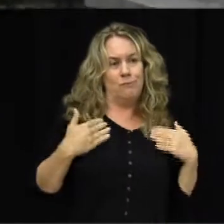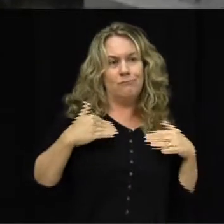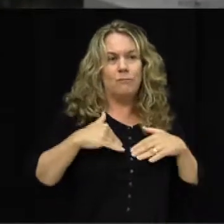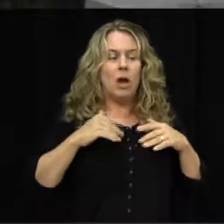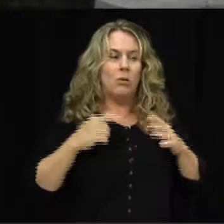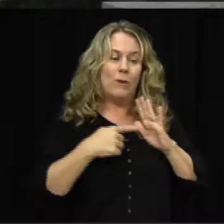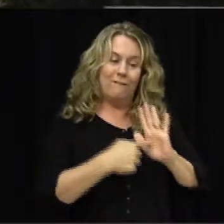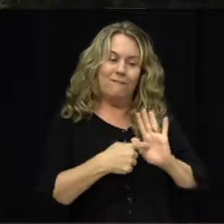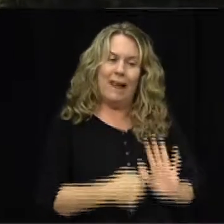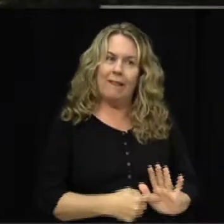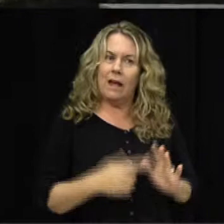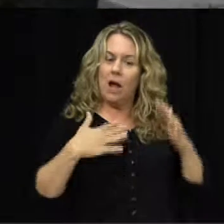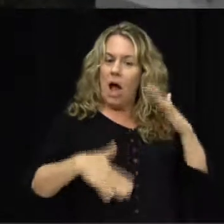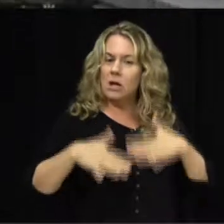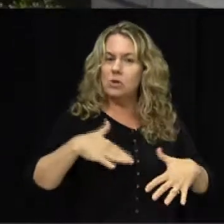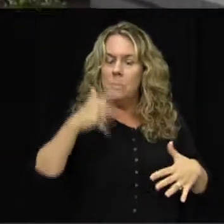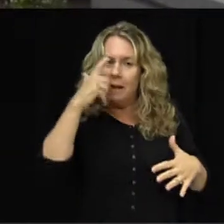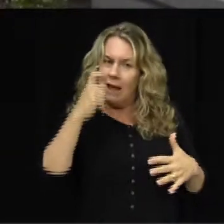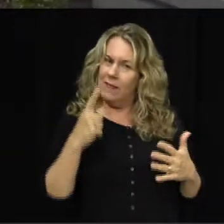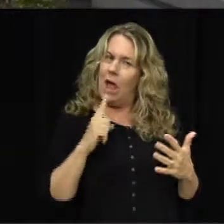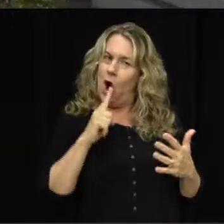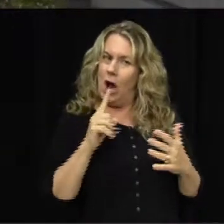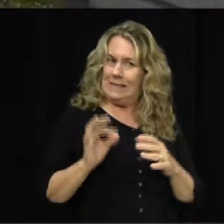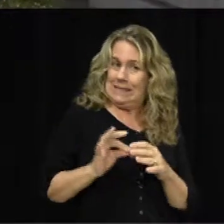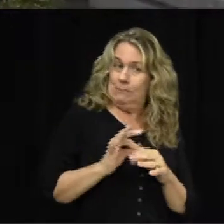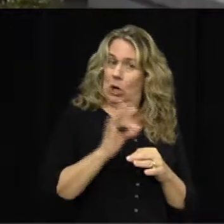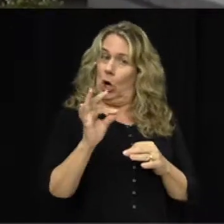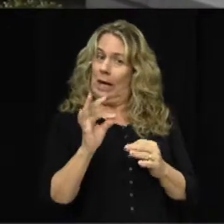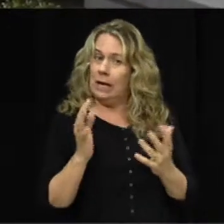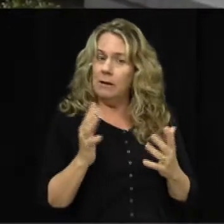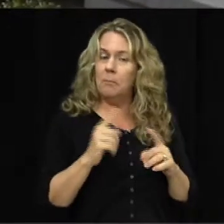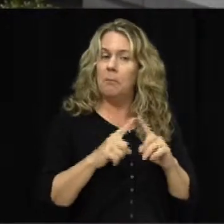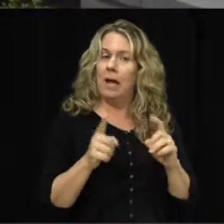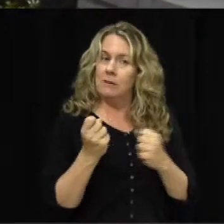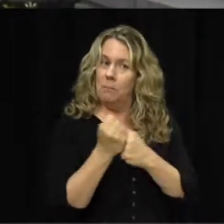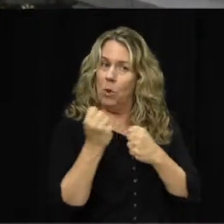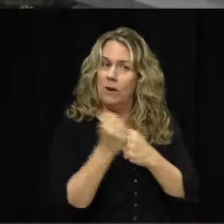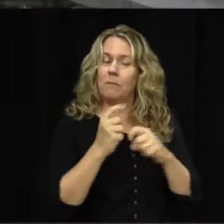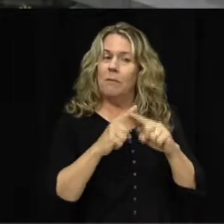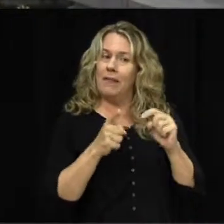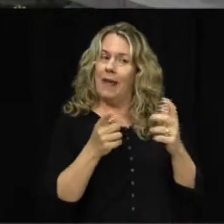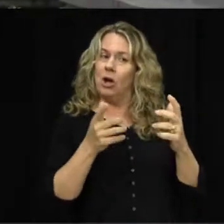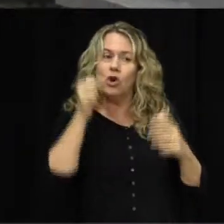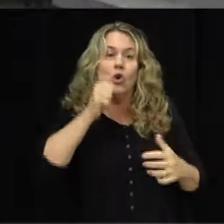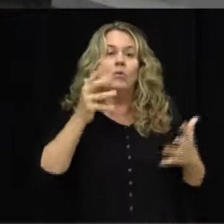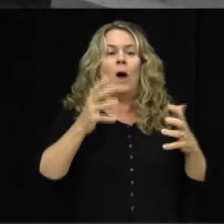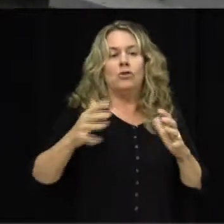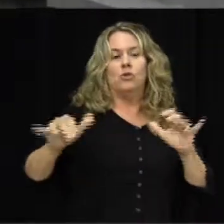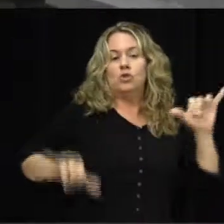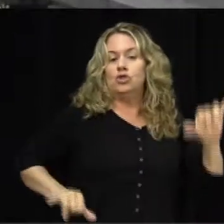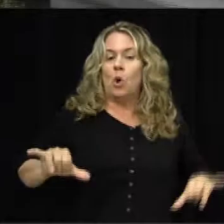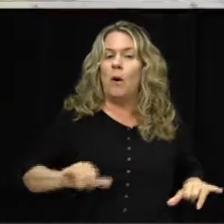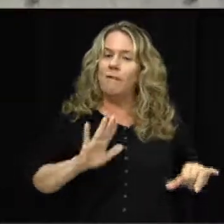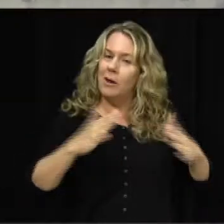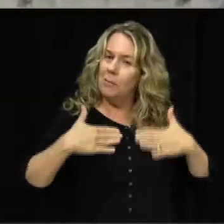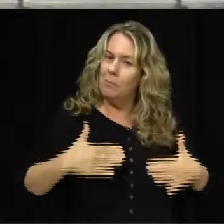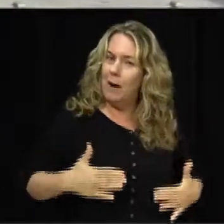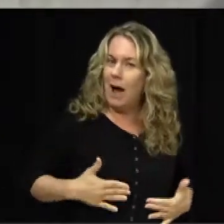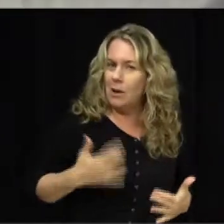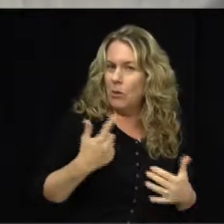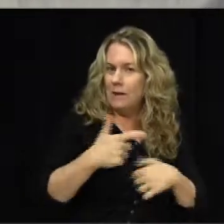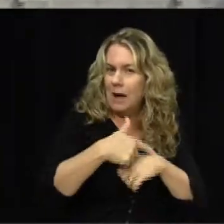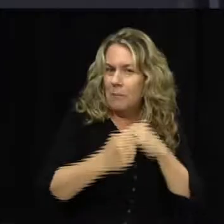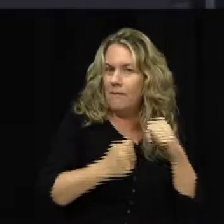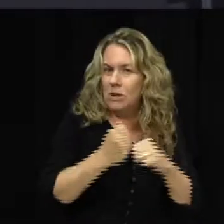revealing costumes because the costumes are very spirited for one. Girls do like to show off their body. It is the one time of year where it's